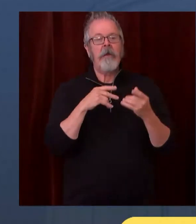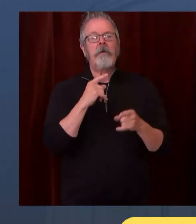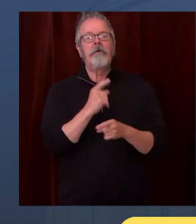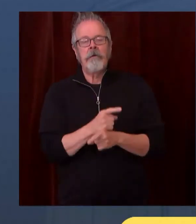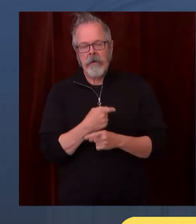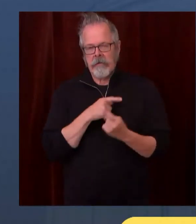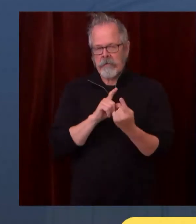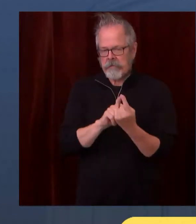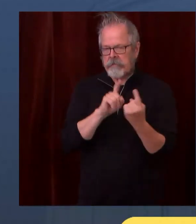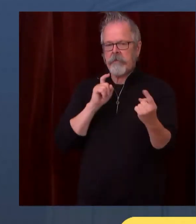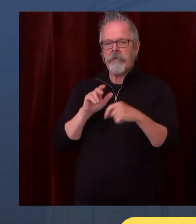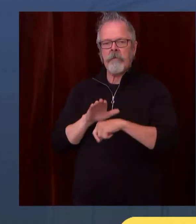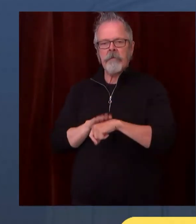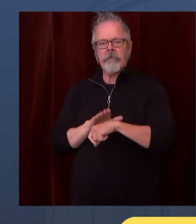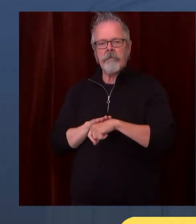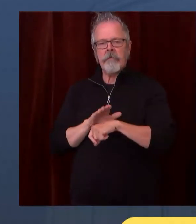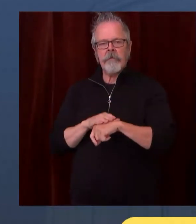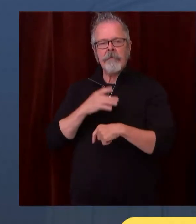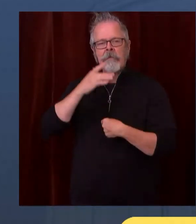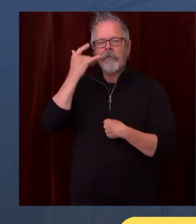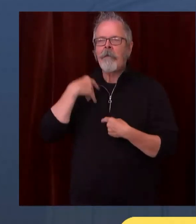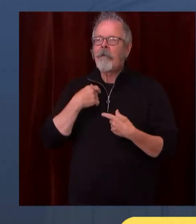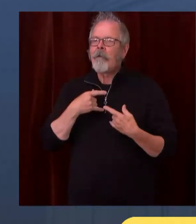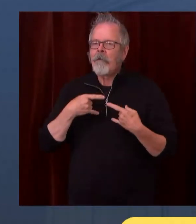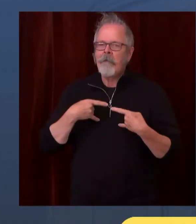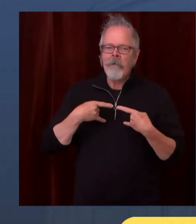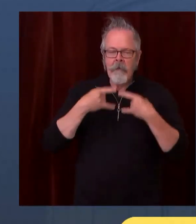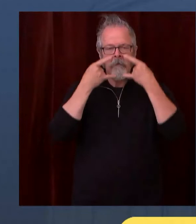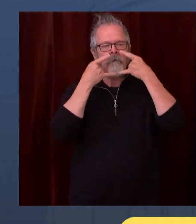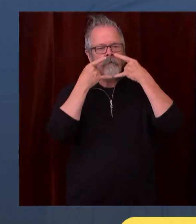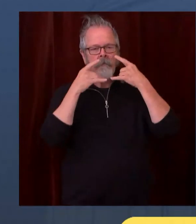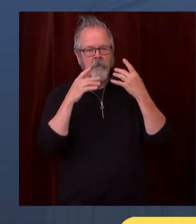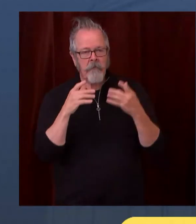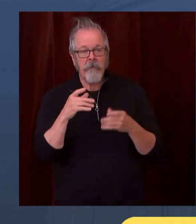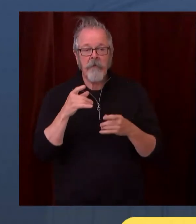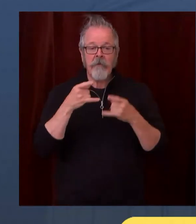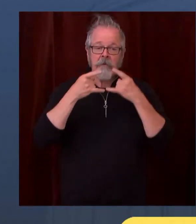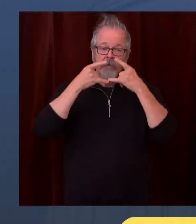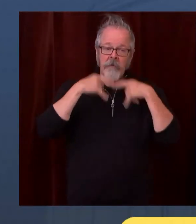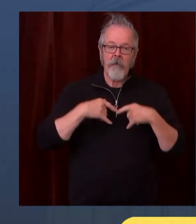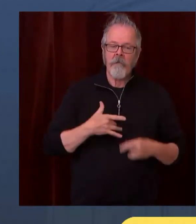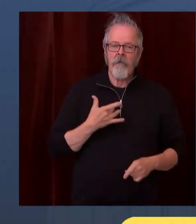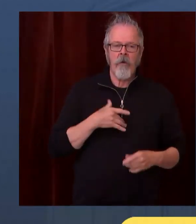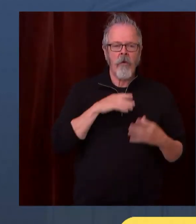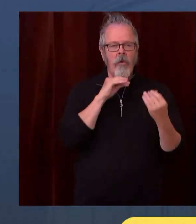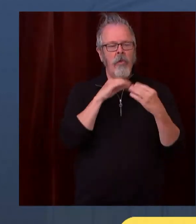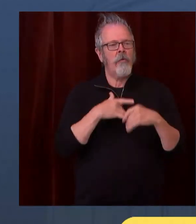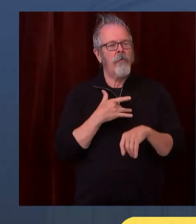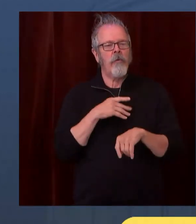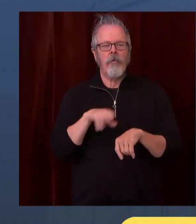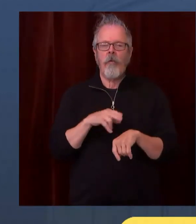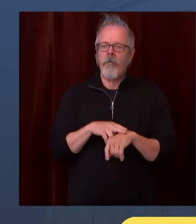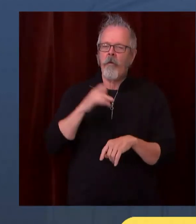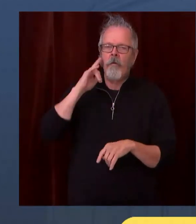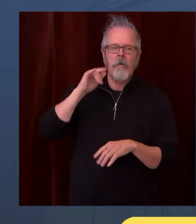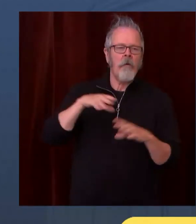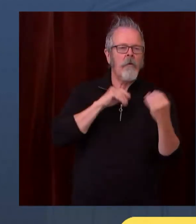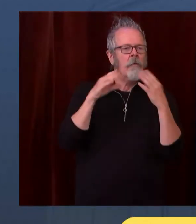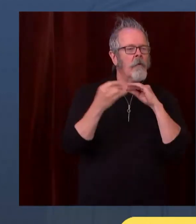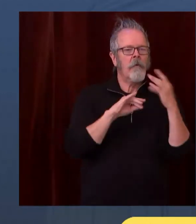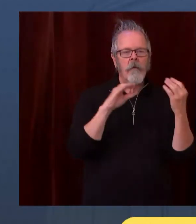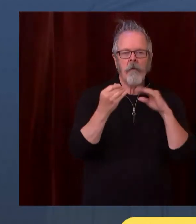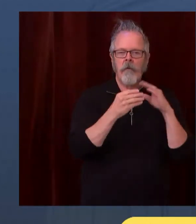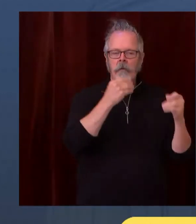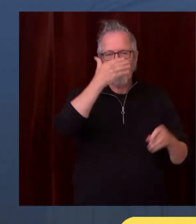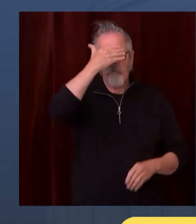could replicate this. Now, every county is a little different, and this is one of the things that I think it's